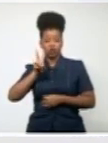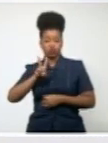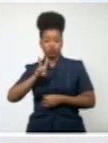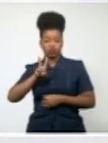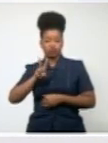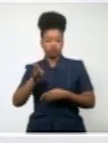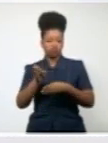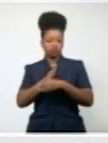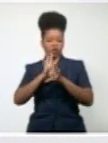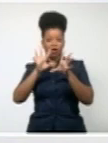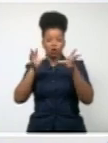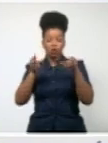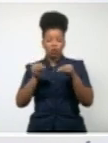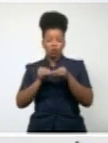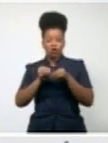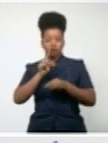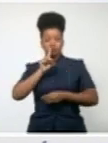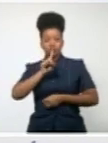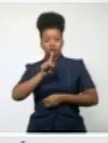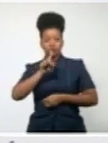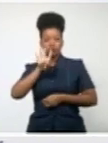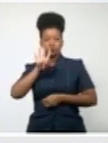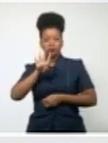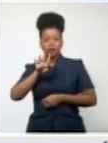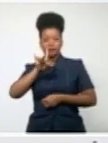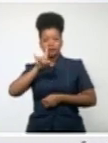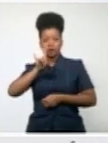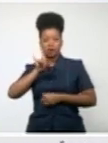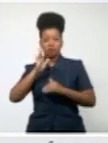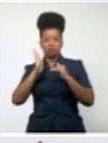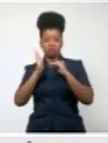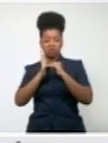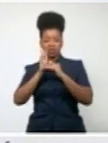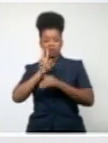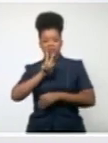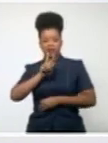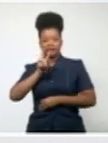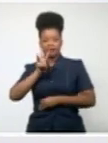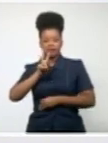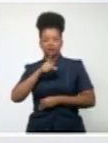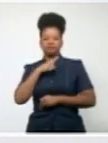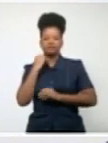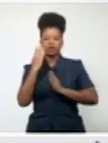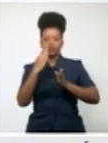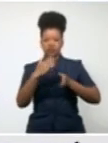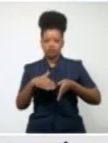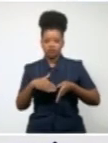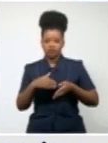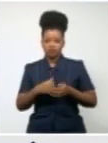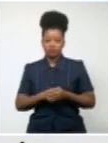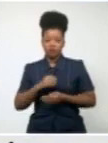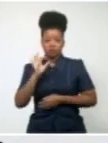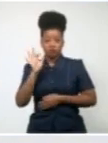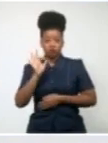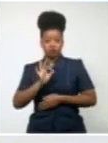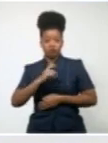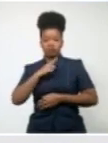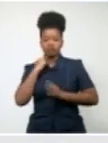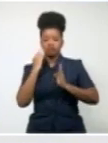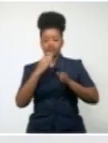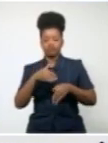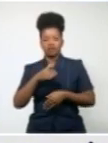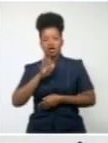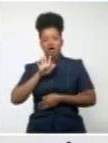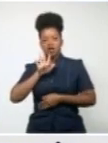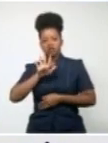2,632 people died yesterday, and the death toll of the region already stands at